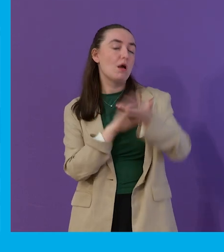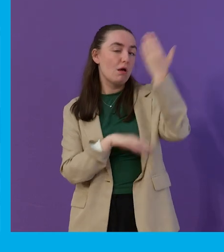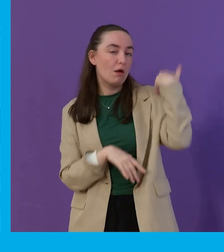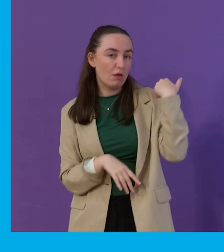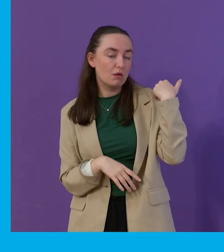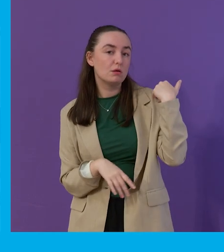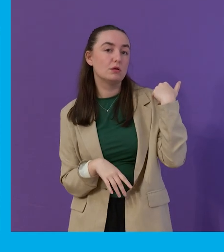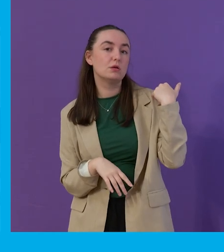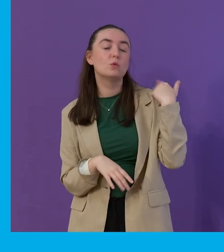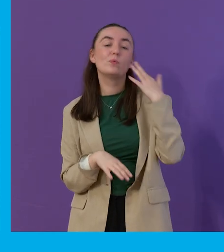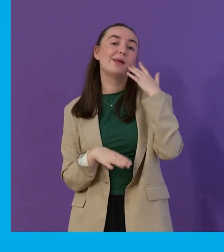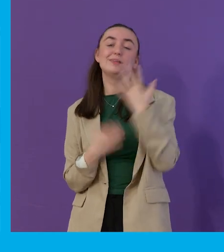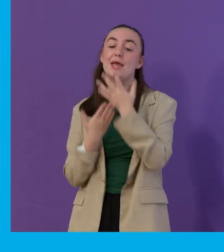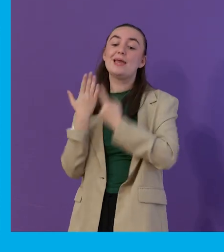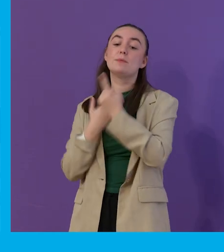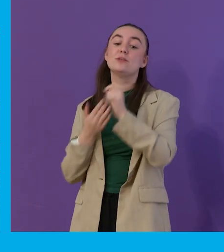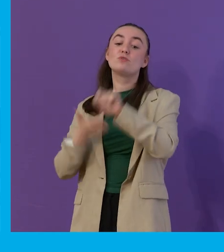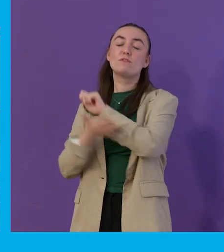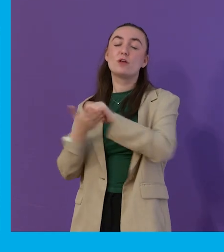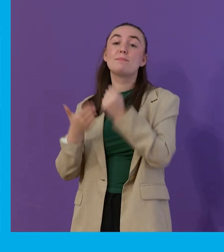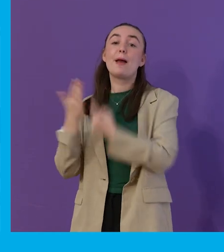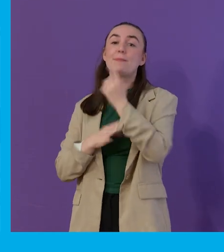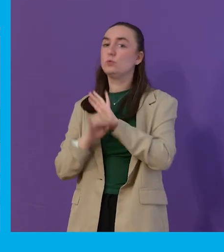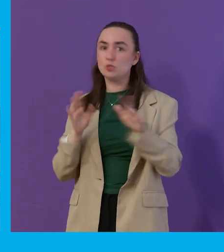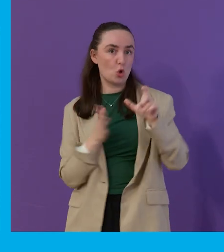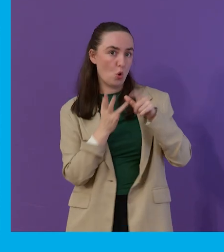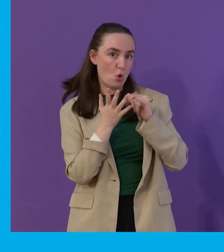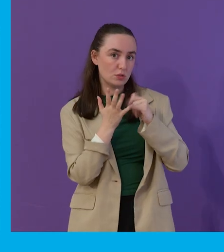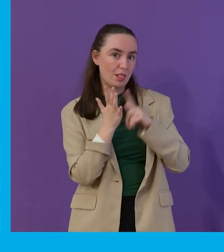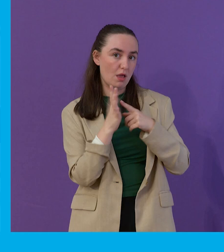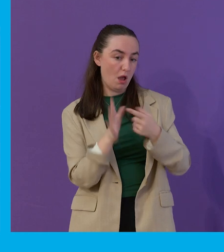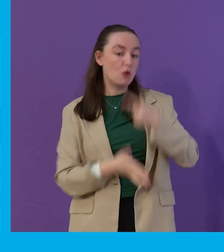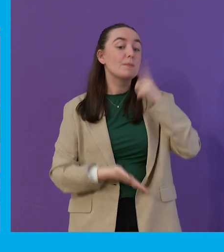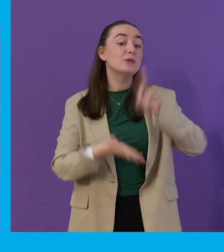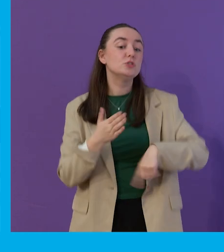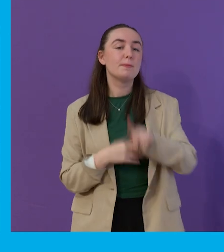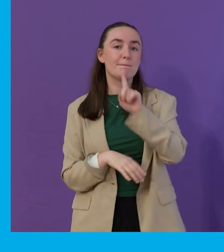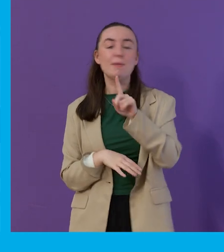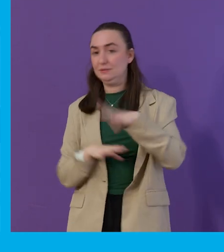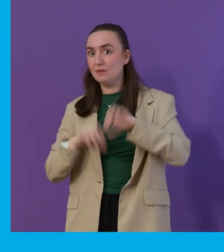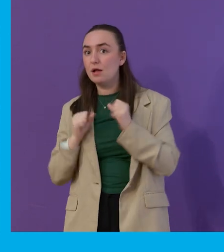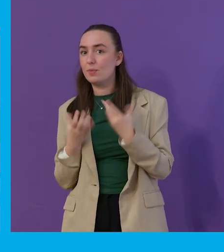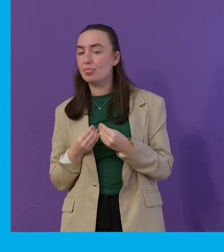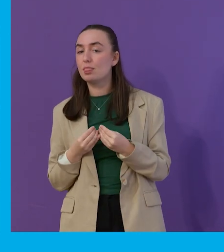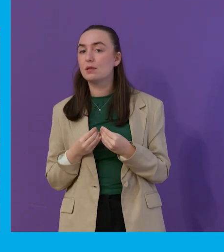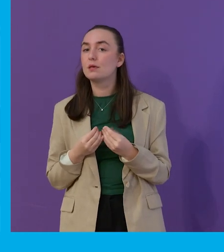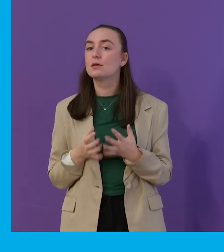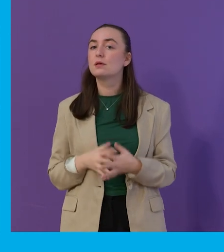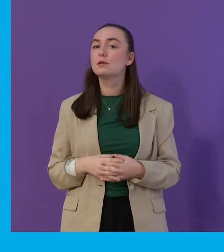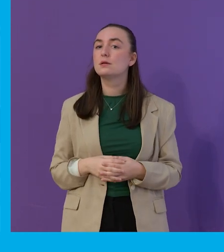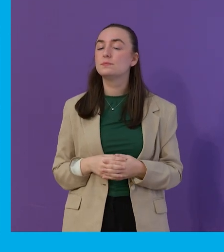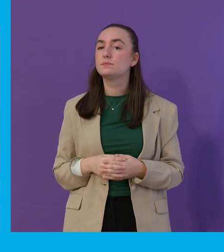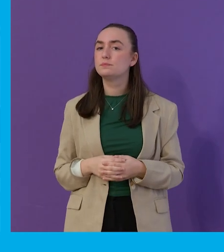a independence referendum. It wasn't a COSLA commission, but COSLA originated and made some, I thought, very